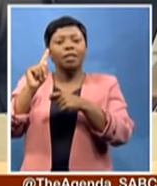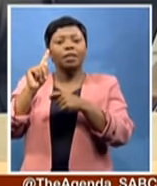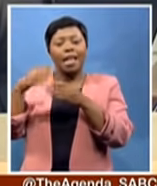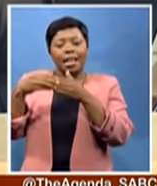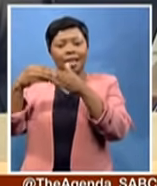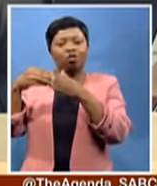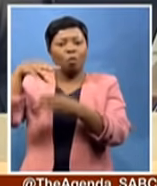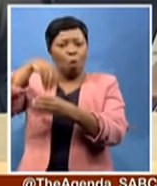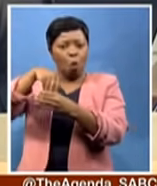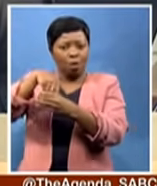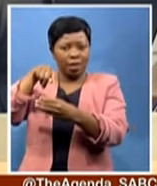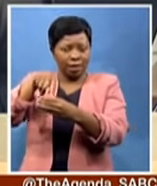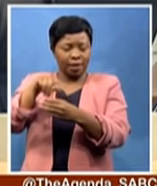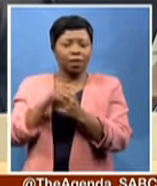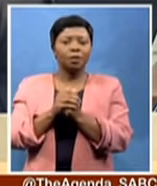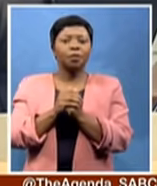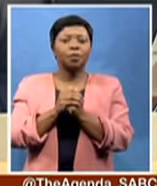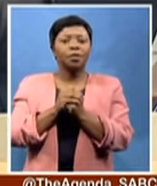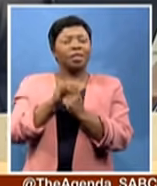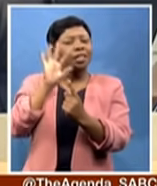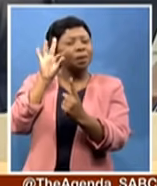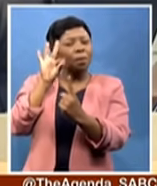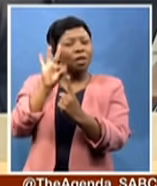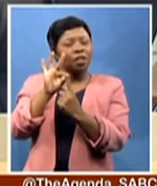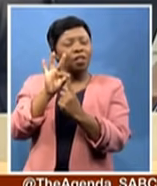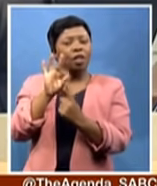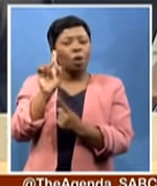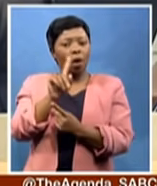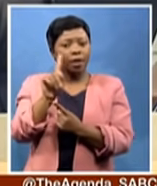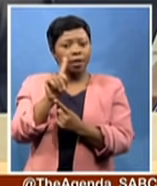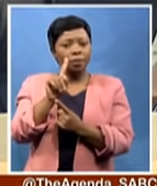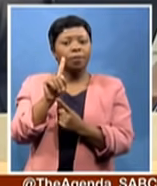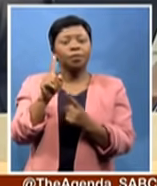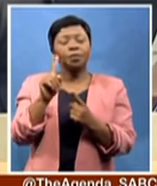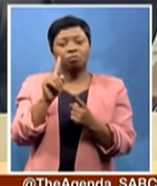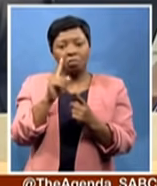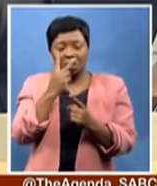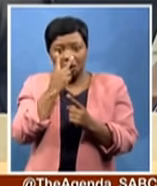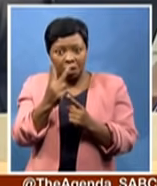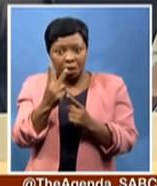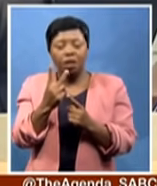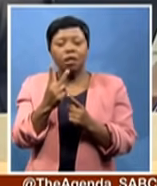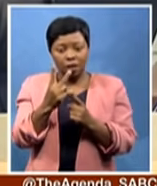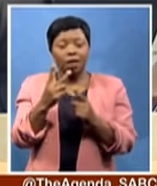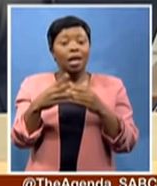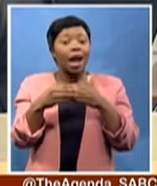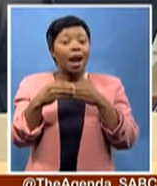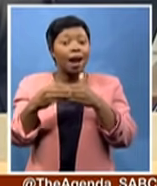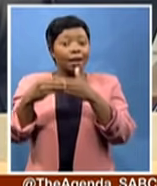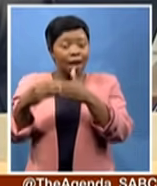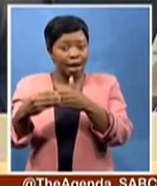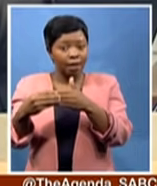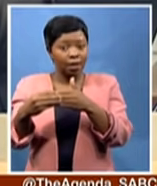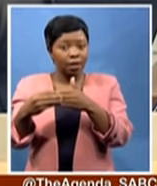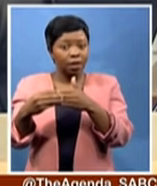Specifically, it has noted that its guidelines on the conduct of internal leadership elections